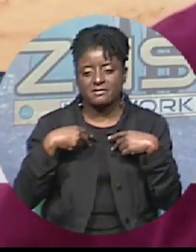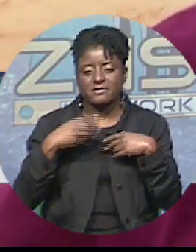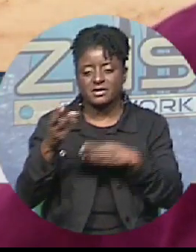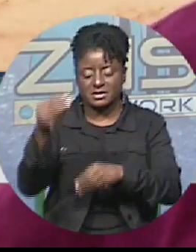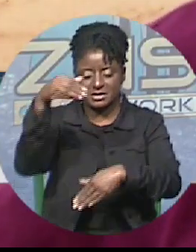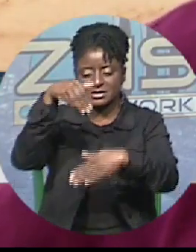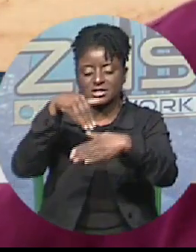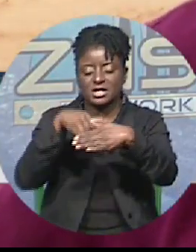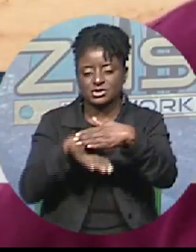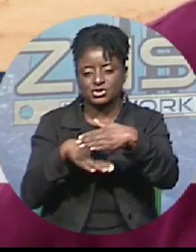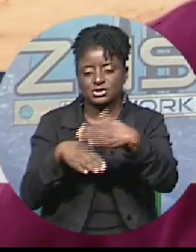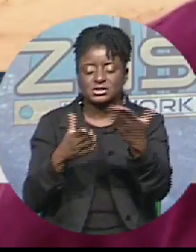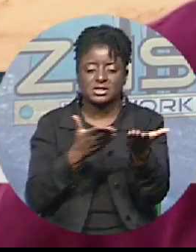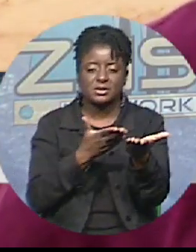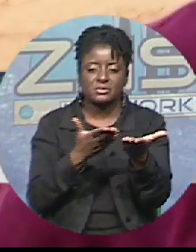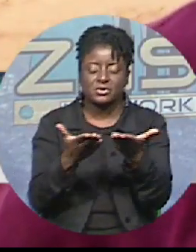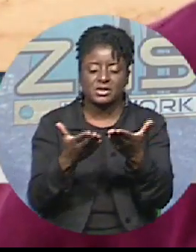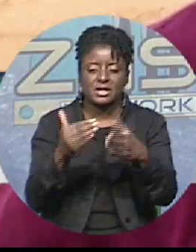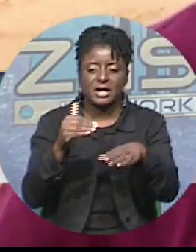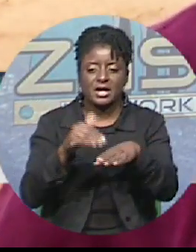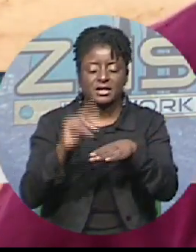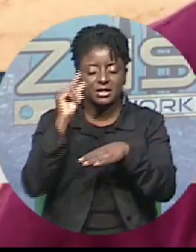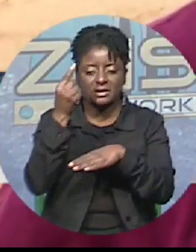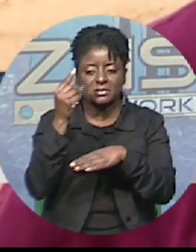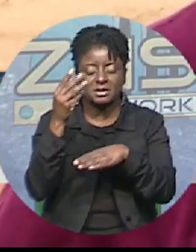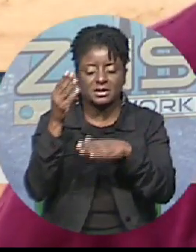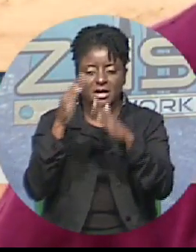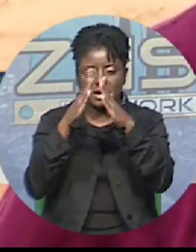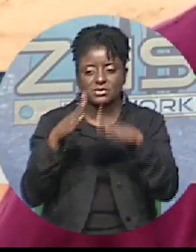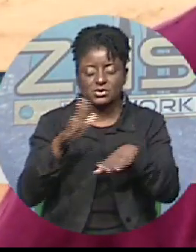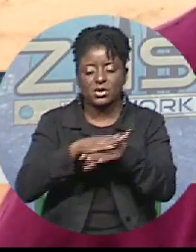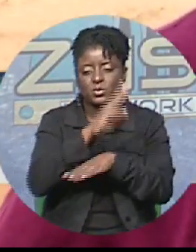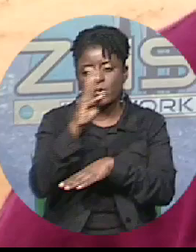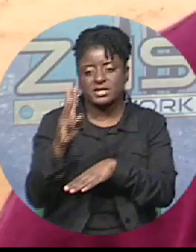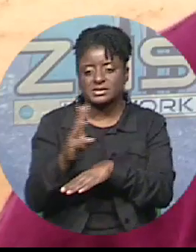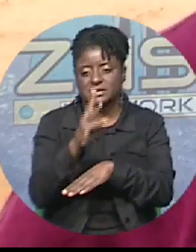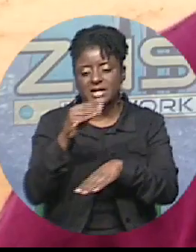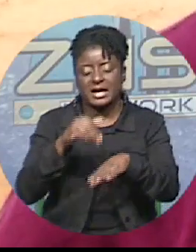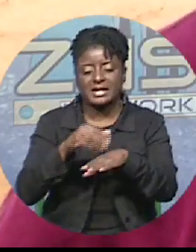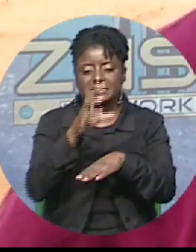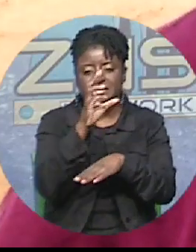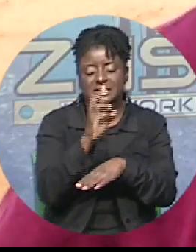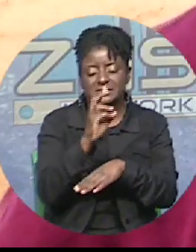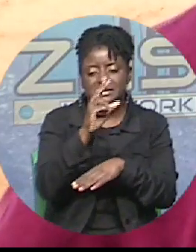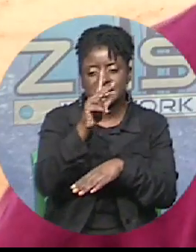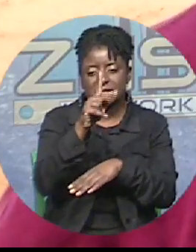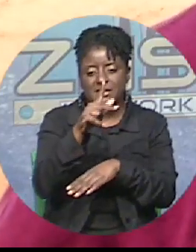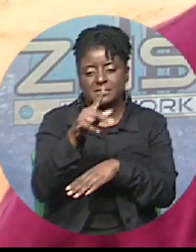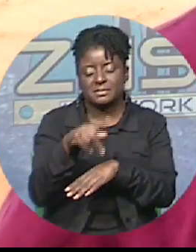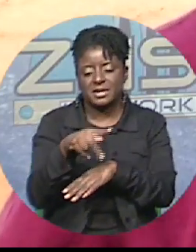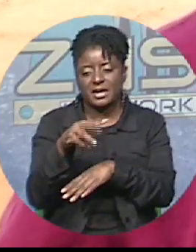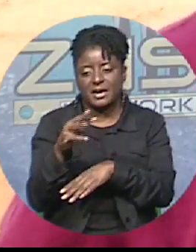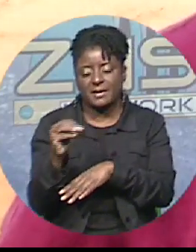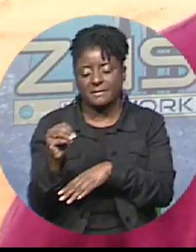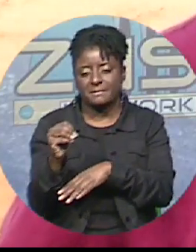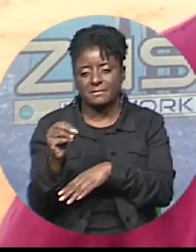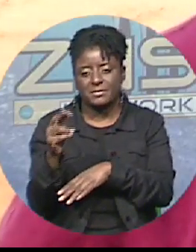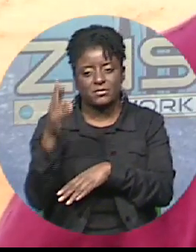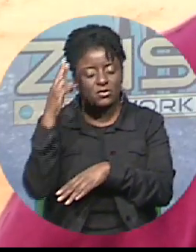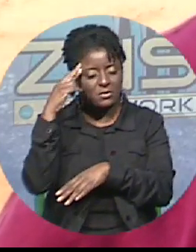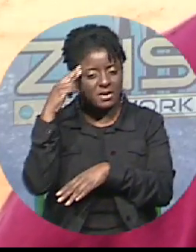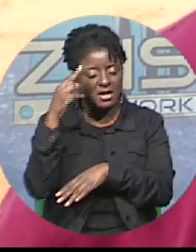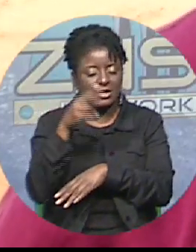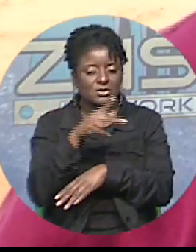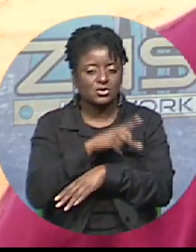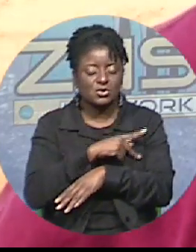on Wednesday at 6 p.m., where Romel Fish-Knowles and Aurea Wood-Knowles will be inducted into the